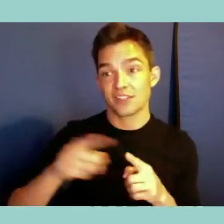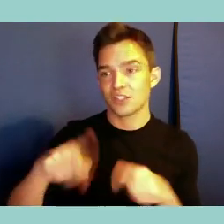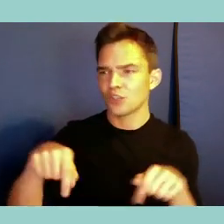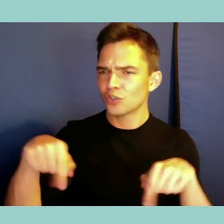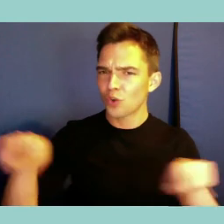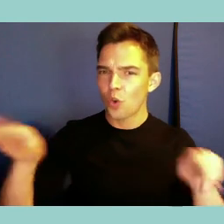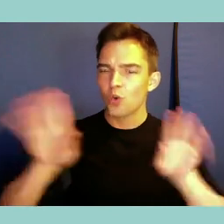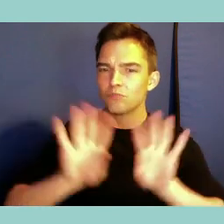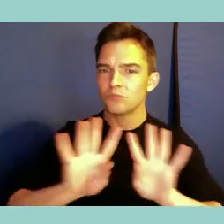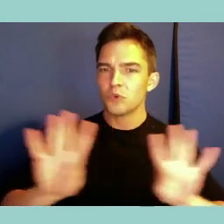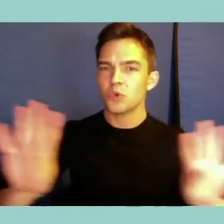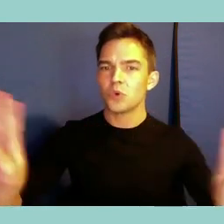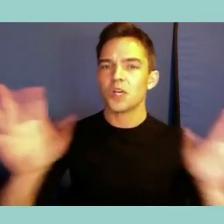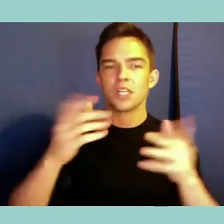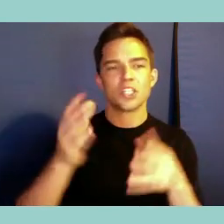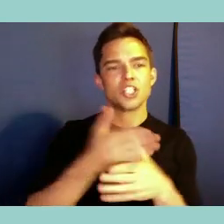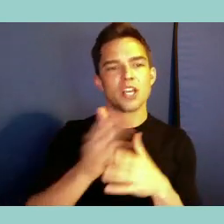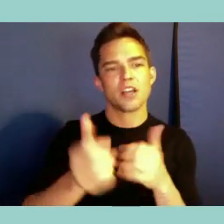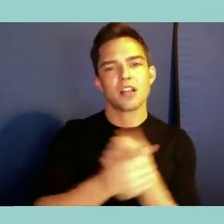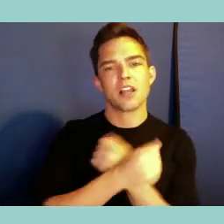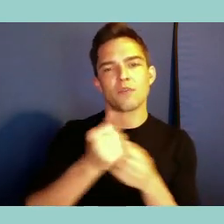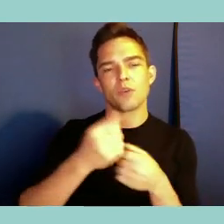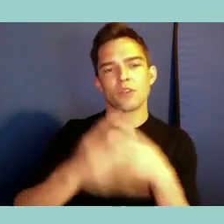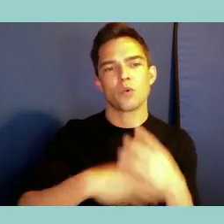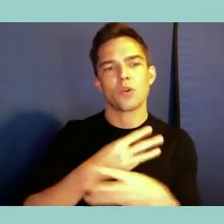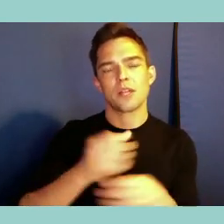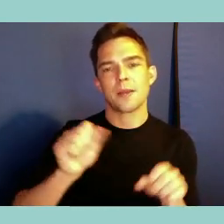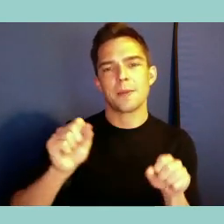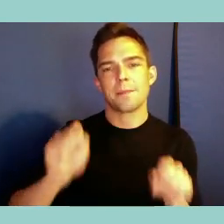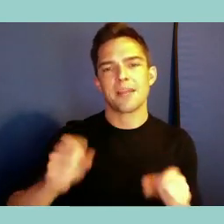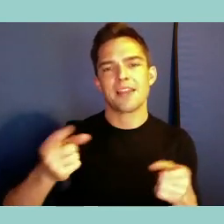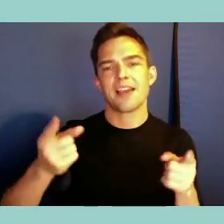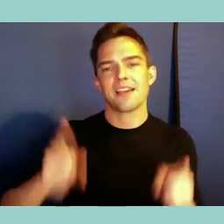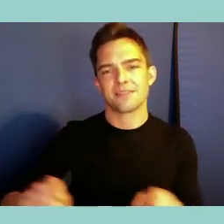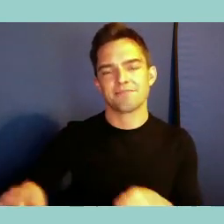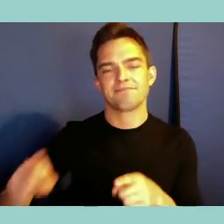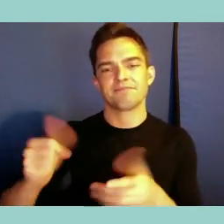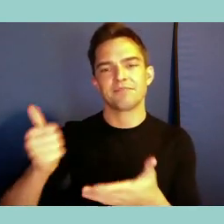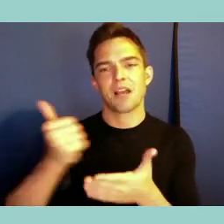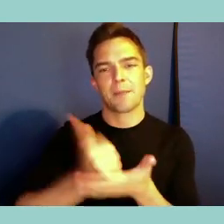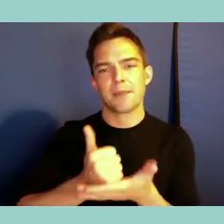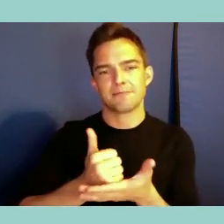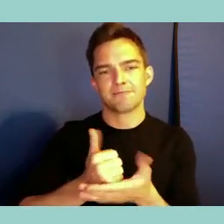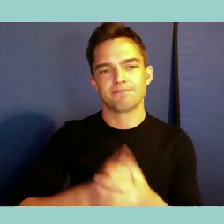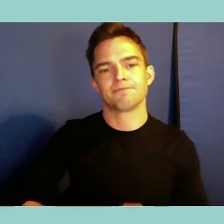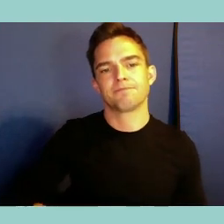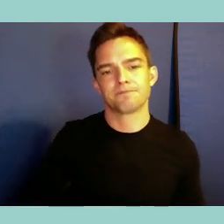share this love with the world. May it be so. Amen.